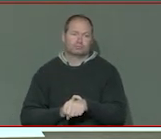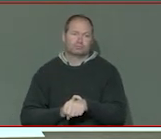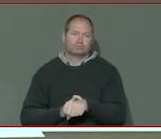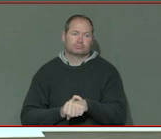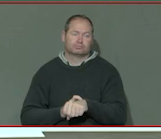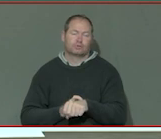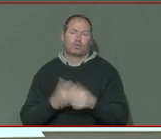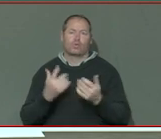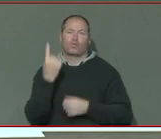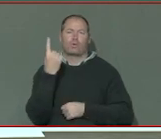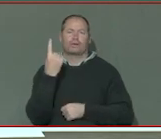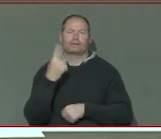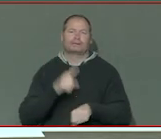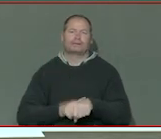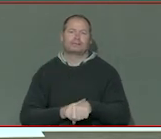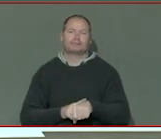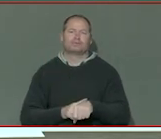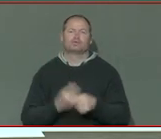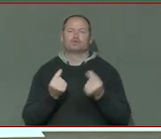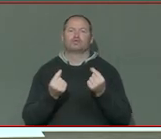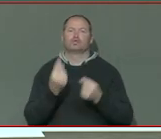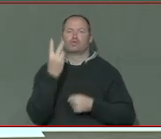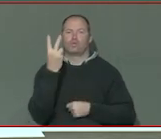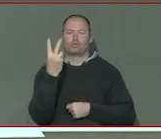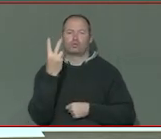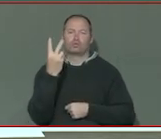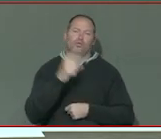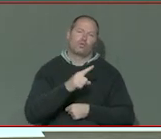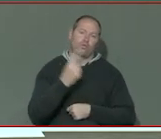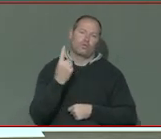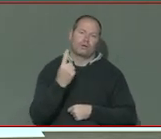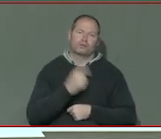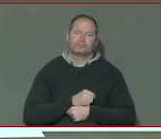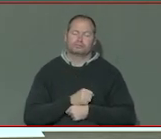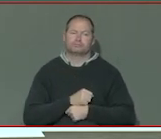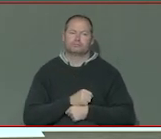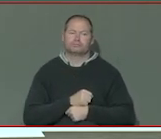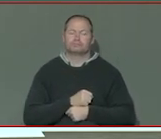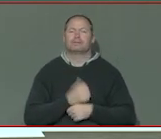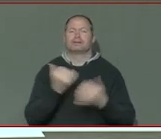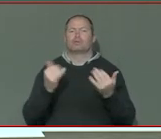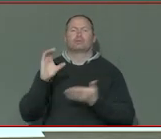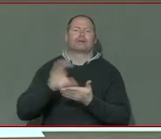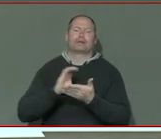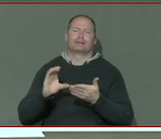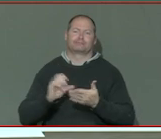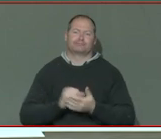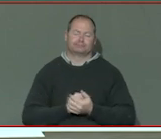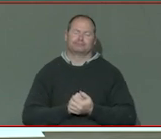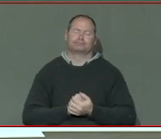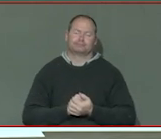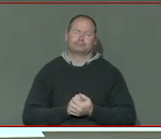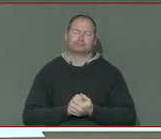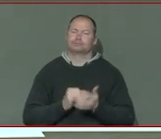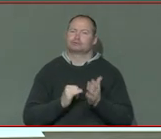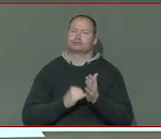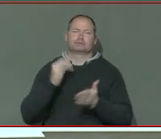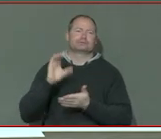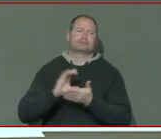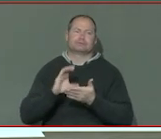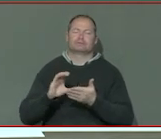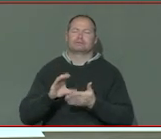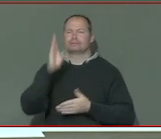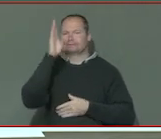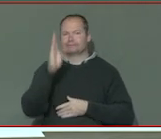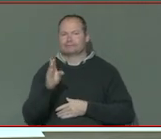Or only once? Only once, because it must just be cancelled. It's not that it was on the wrong side. So we must